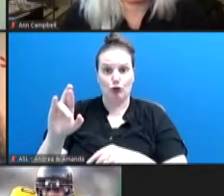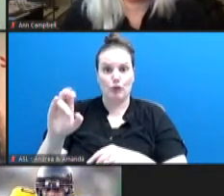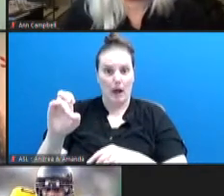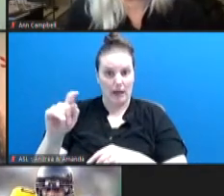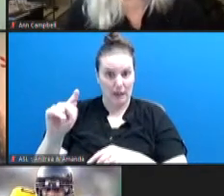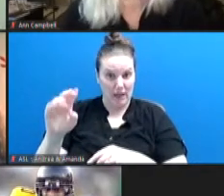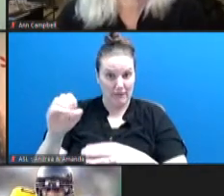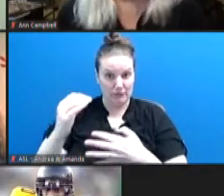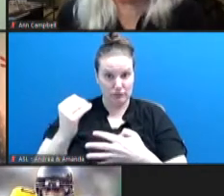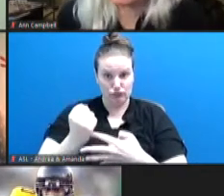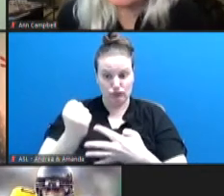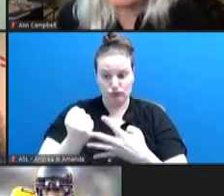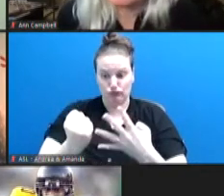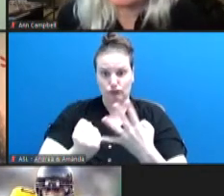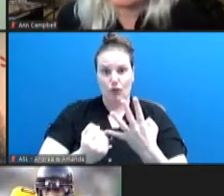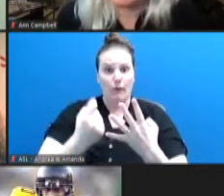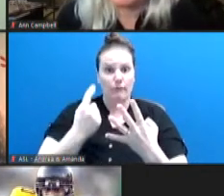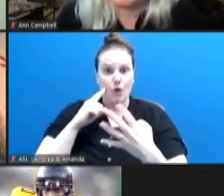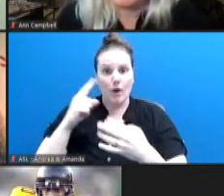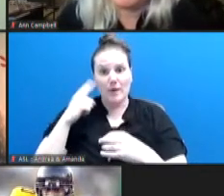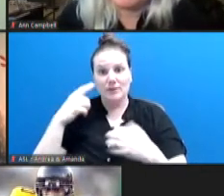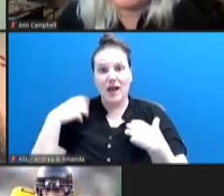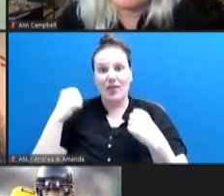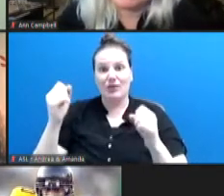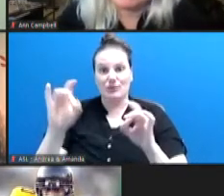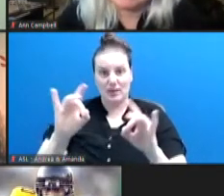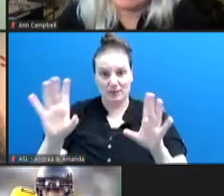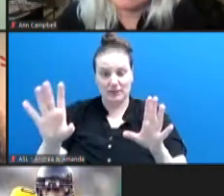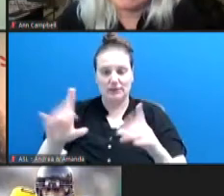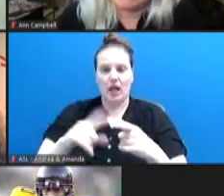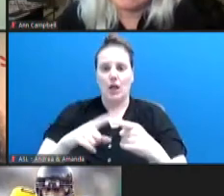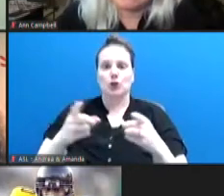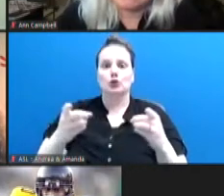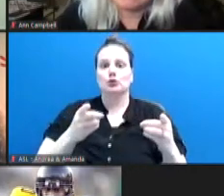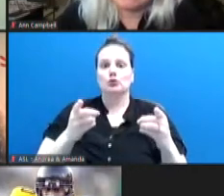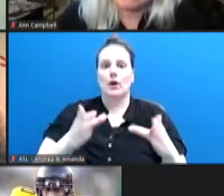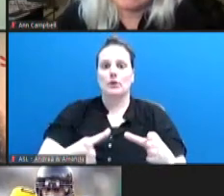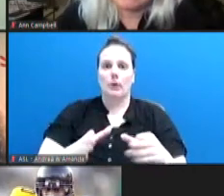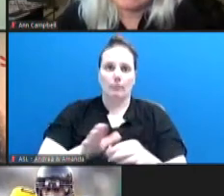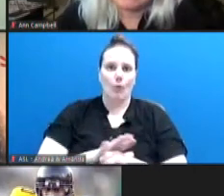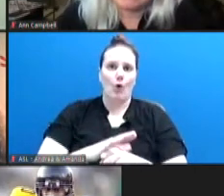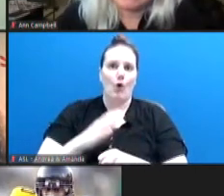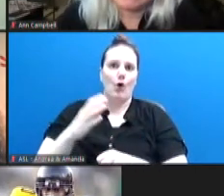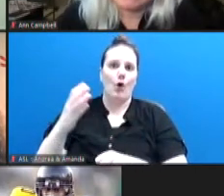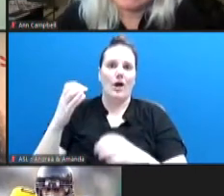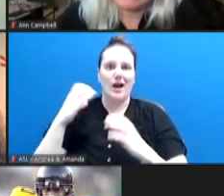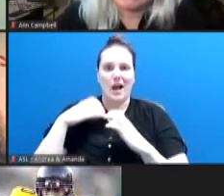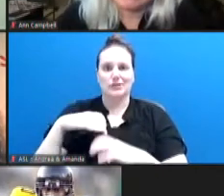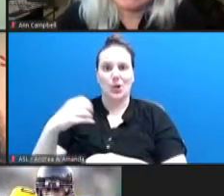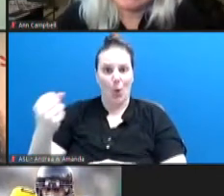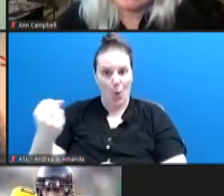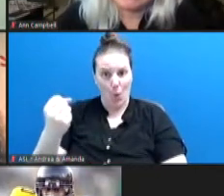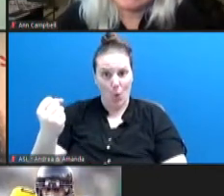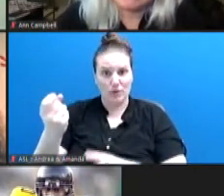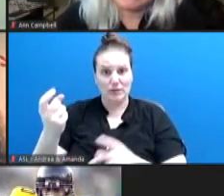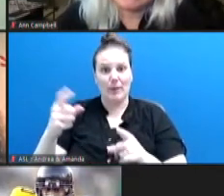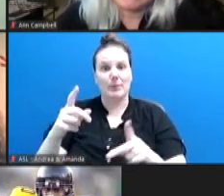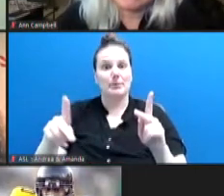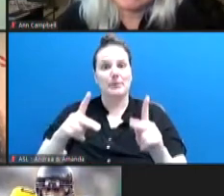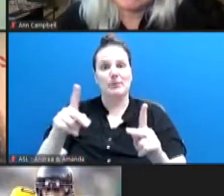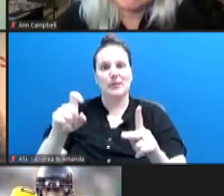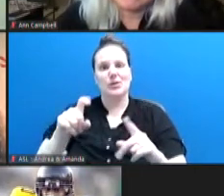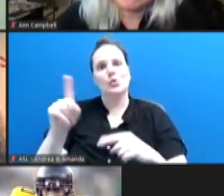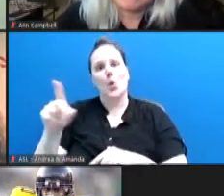health crisis and for the director's hold, custody holds that happen to people who might need to go to